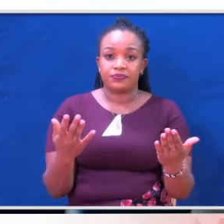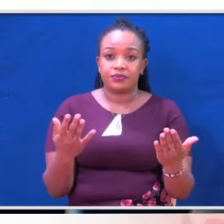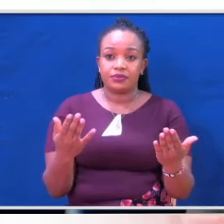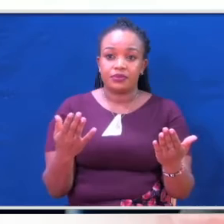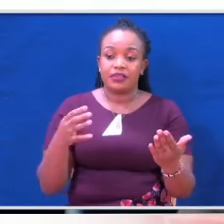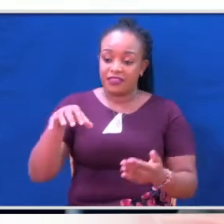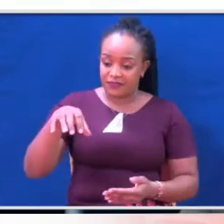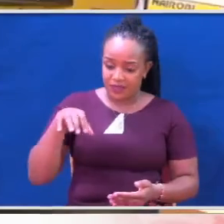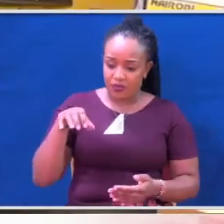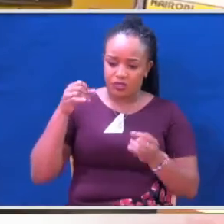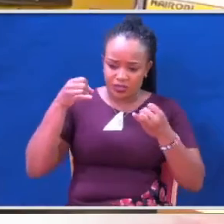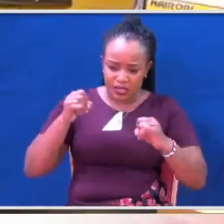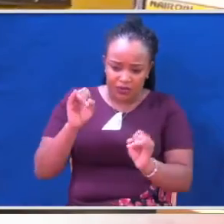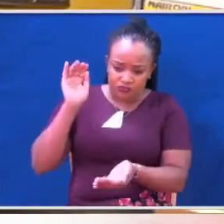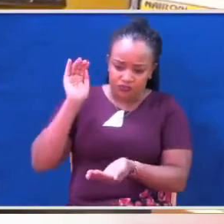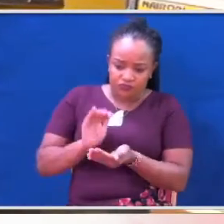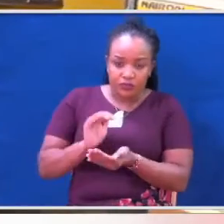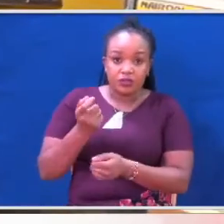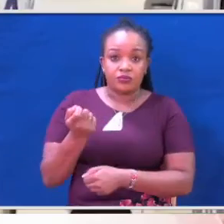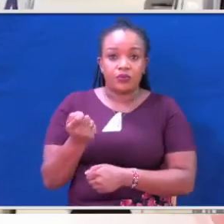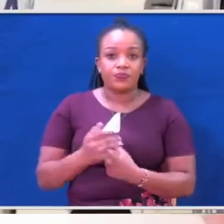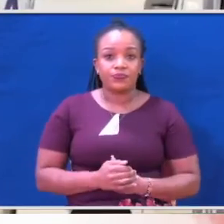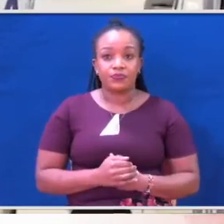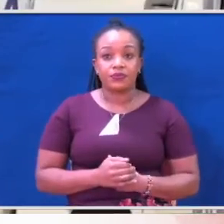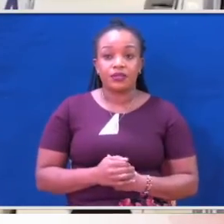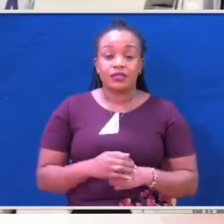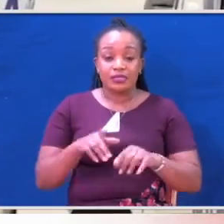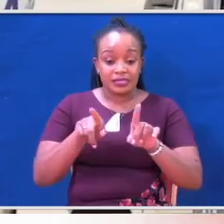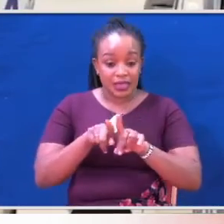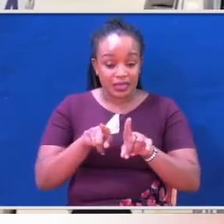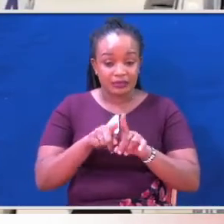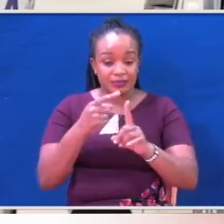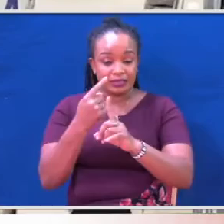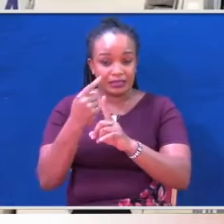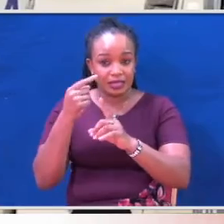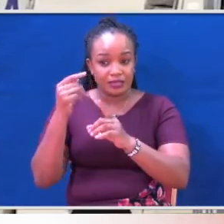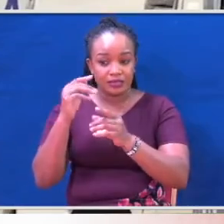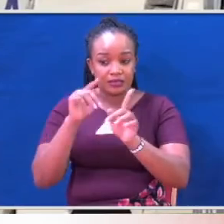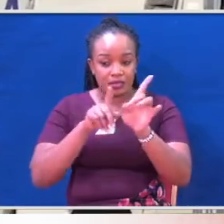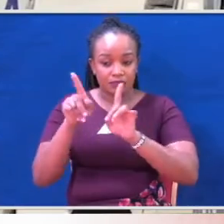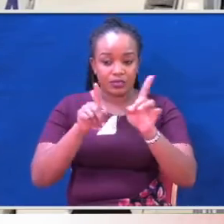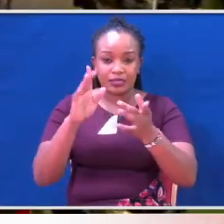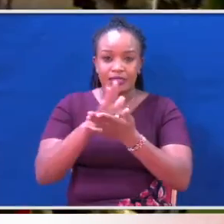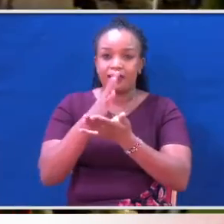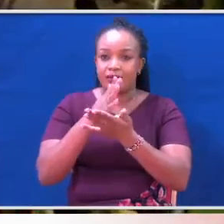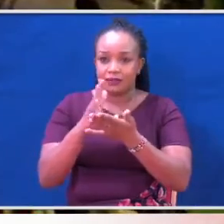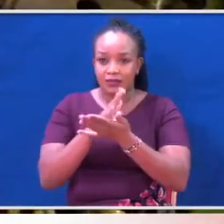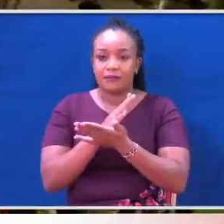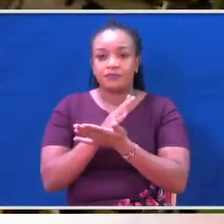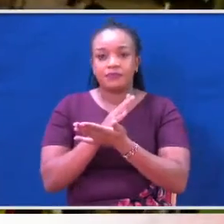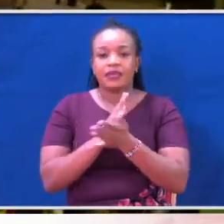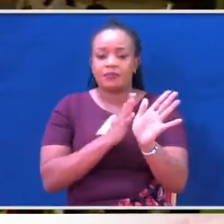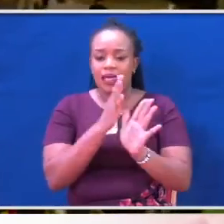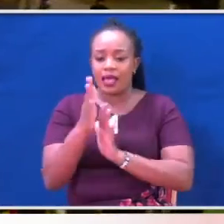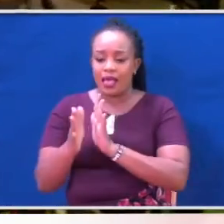tunavyoweza hiyo nauli rudi chini. Through the revision of the measures, the transport sector looks forward to re-employ thousands